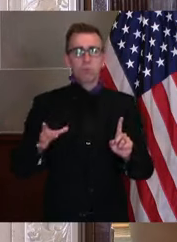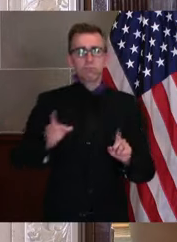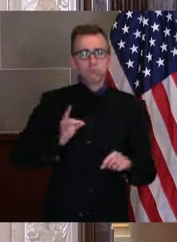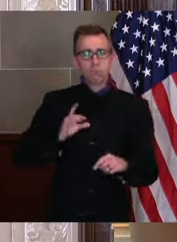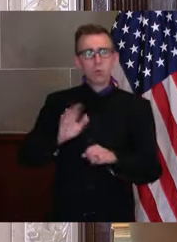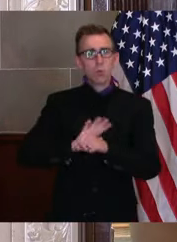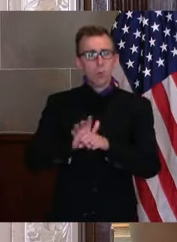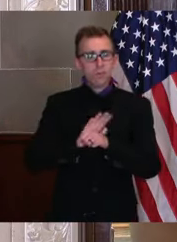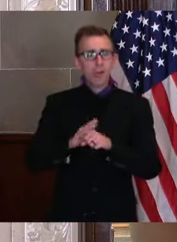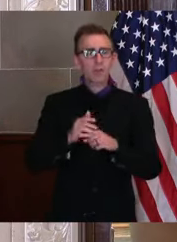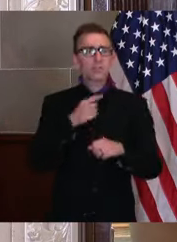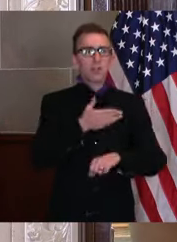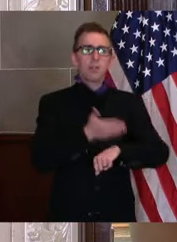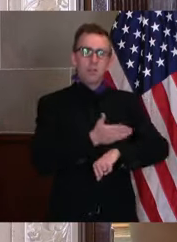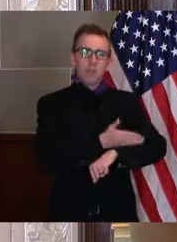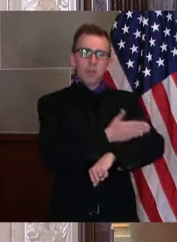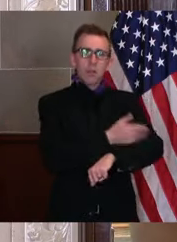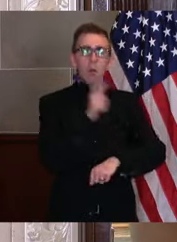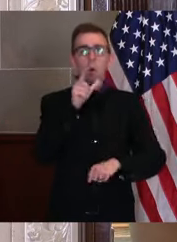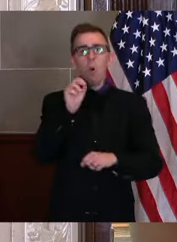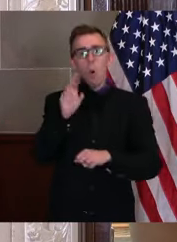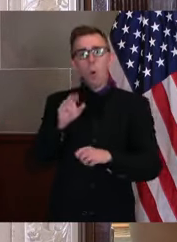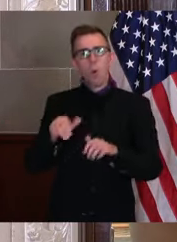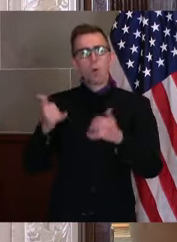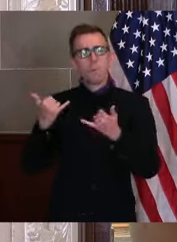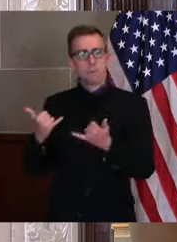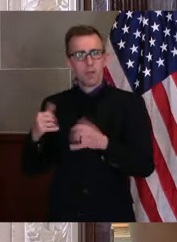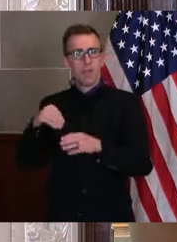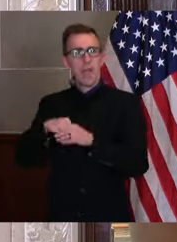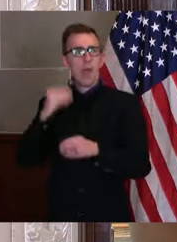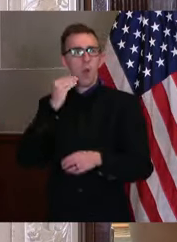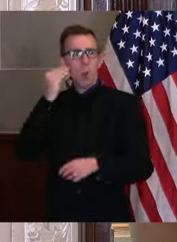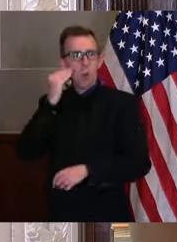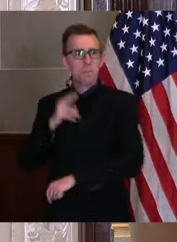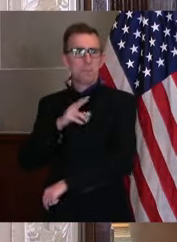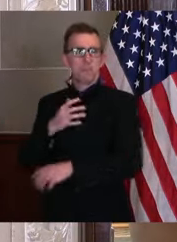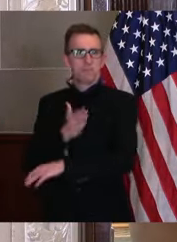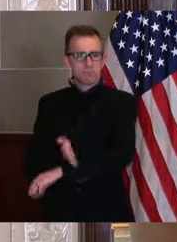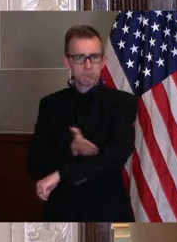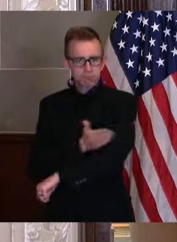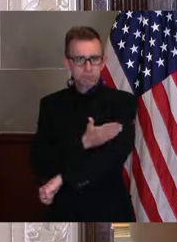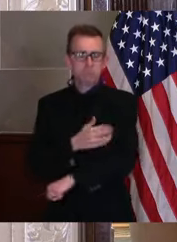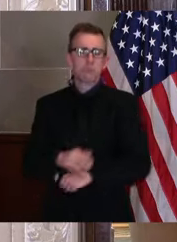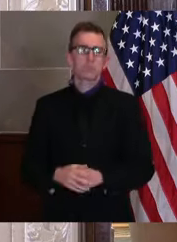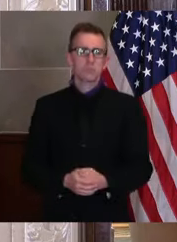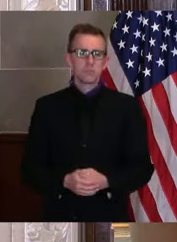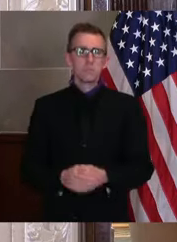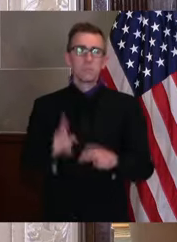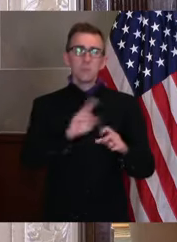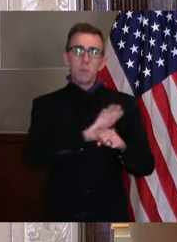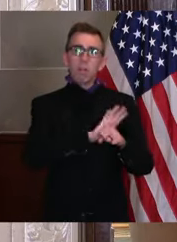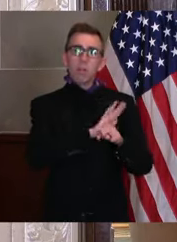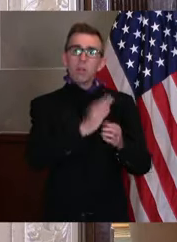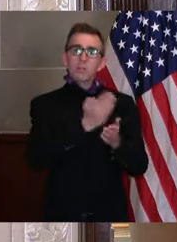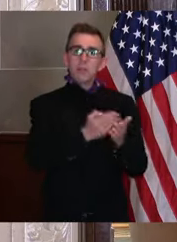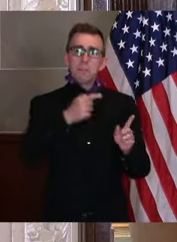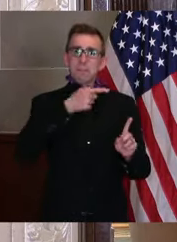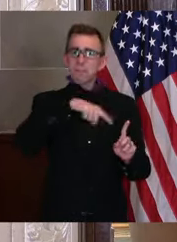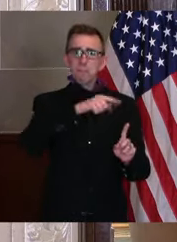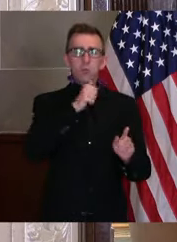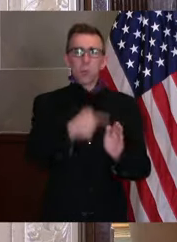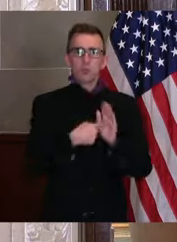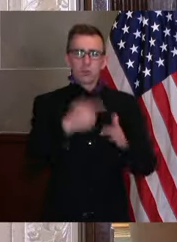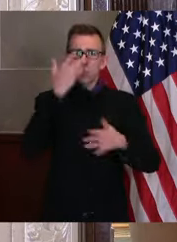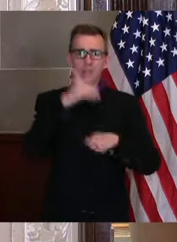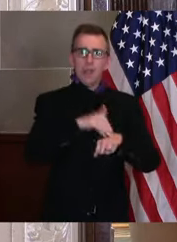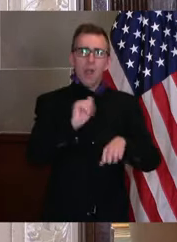are currently recovering at home. Some people with the virus do not show symptoms at all, which is